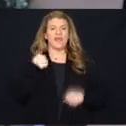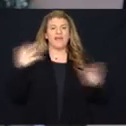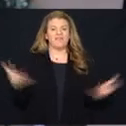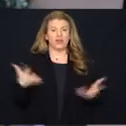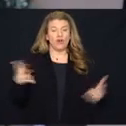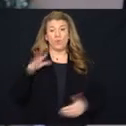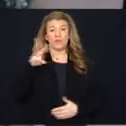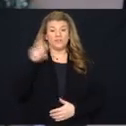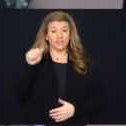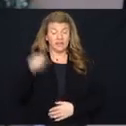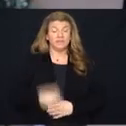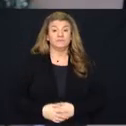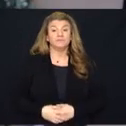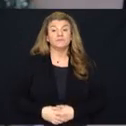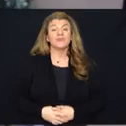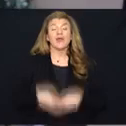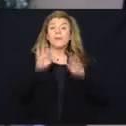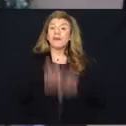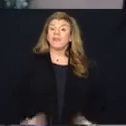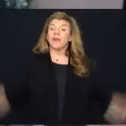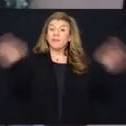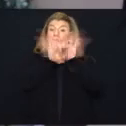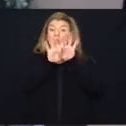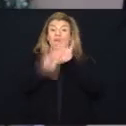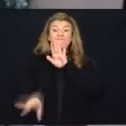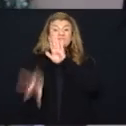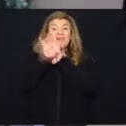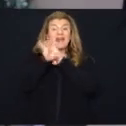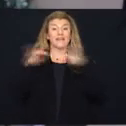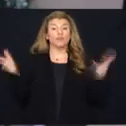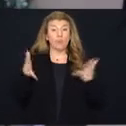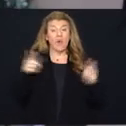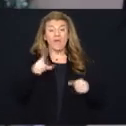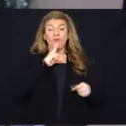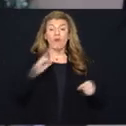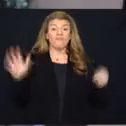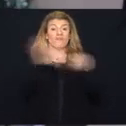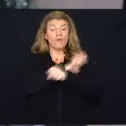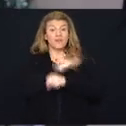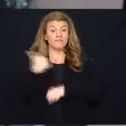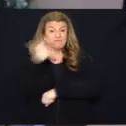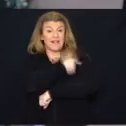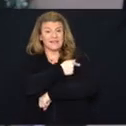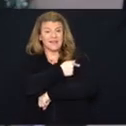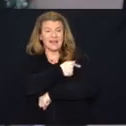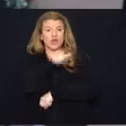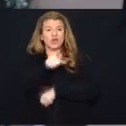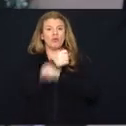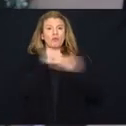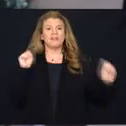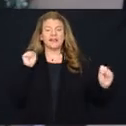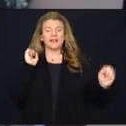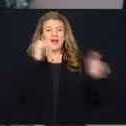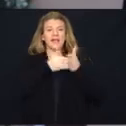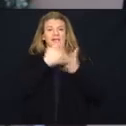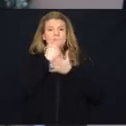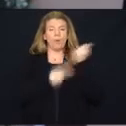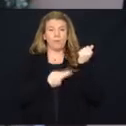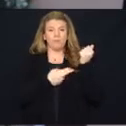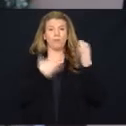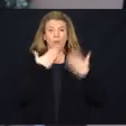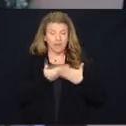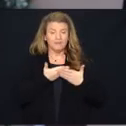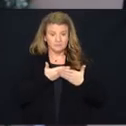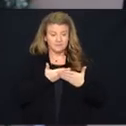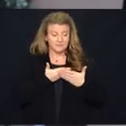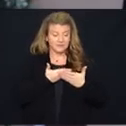Virginia. The important finding is that if you're fully vaccinated, you're protected against both variants very well.